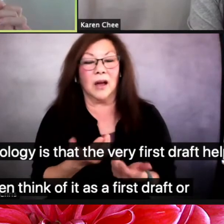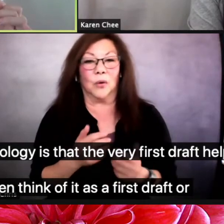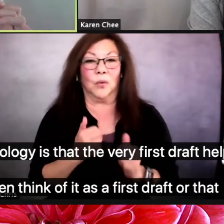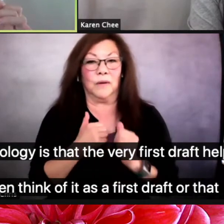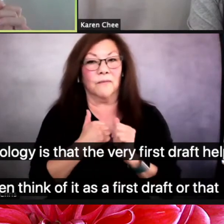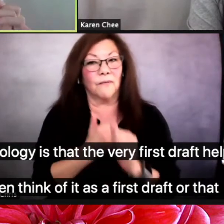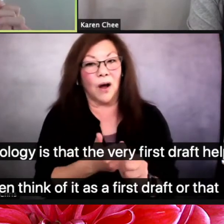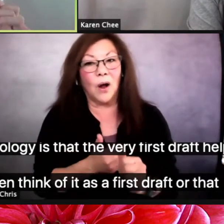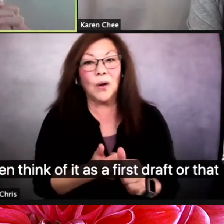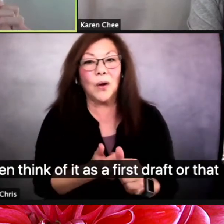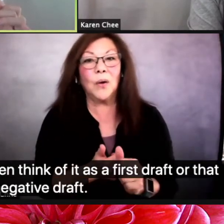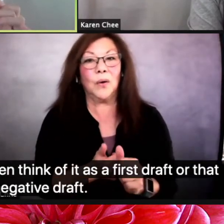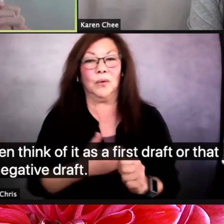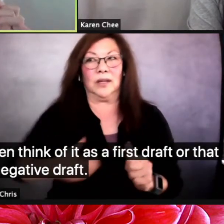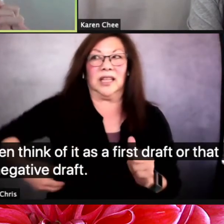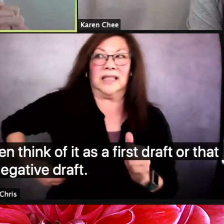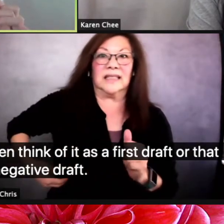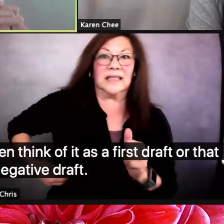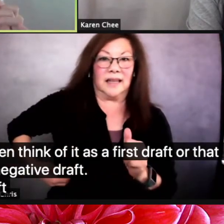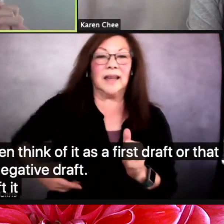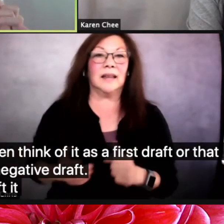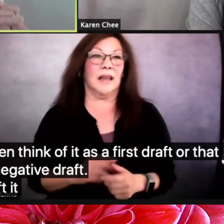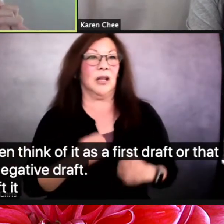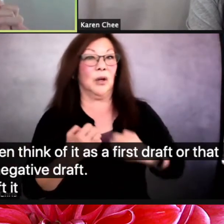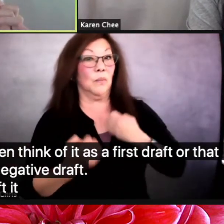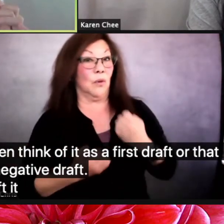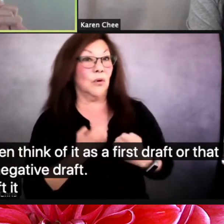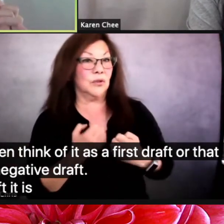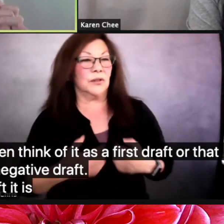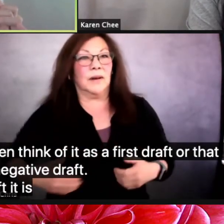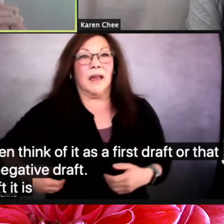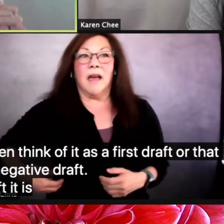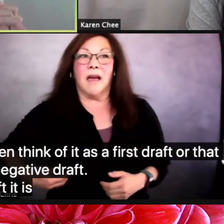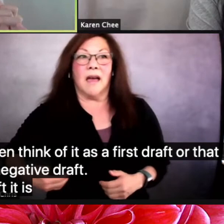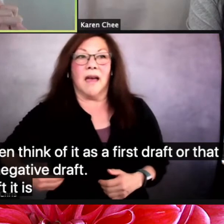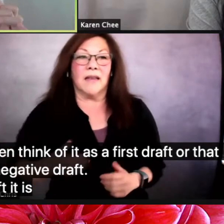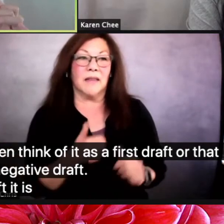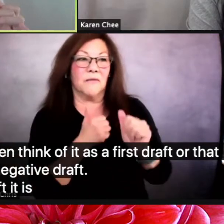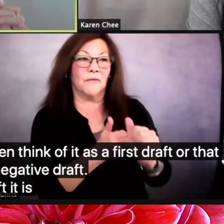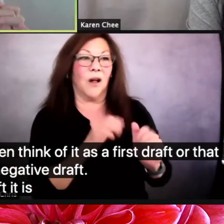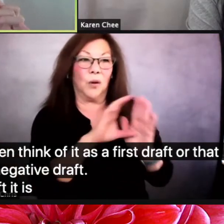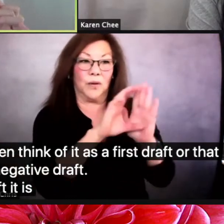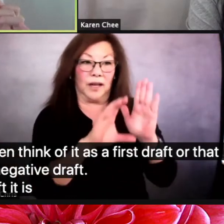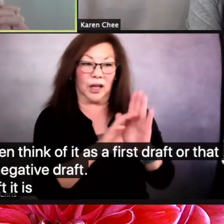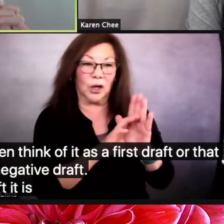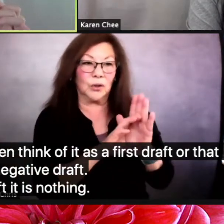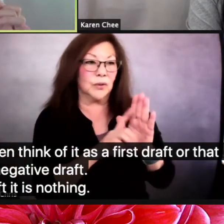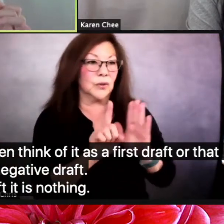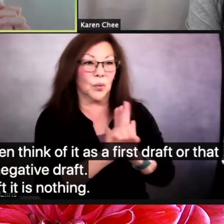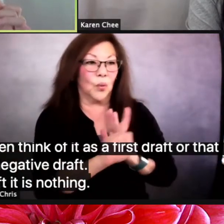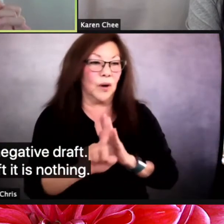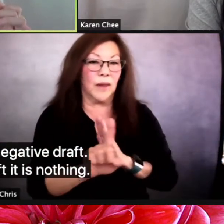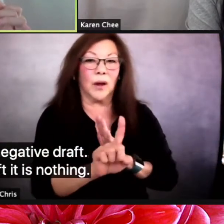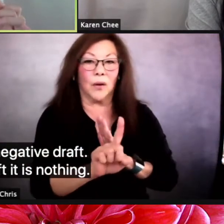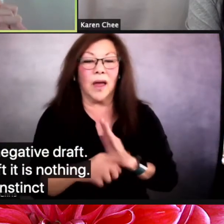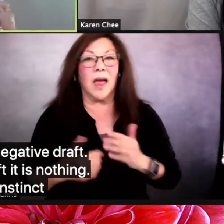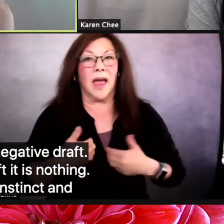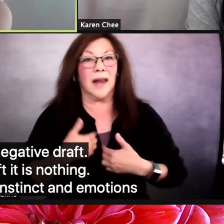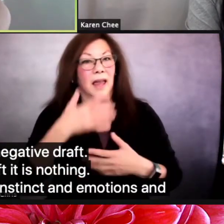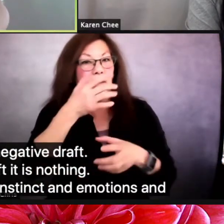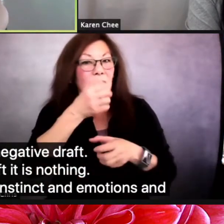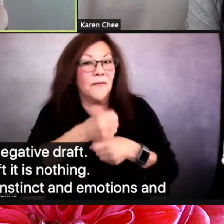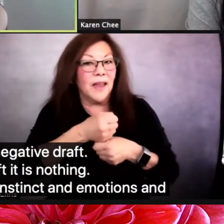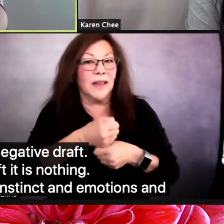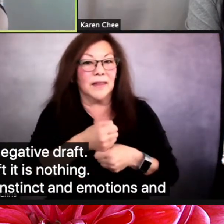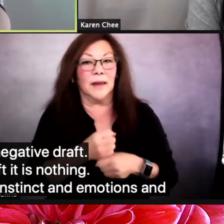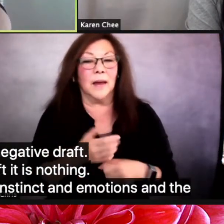follow instinct and follow emotions and follow the characters where they go, and sort of have faith that a better